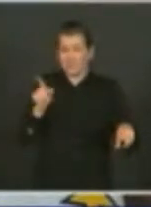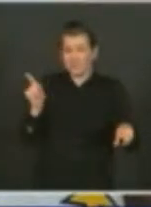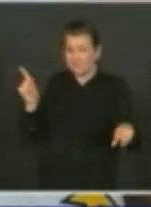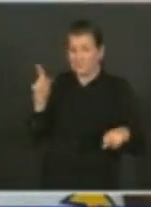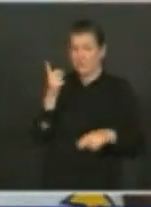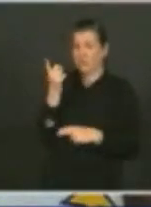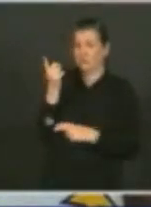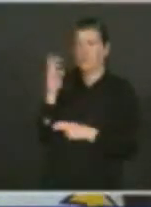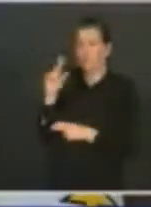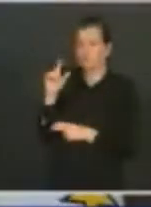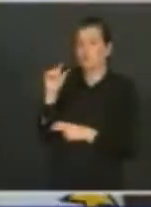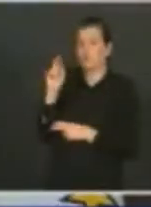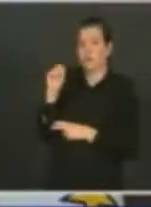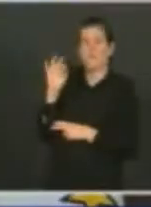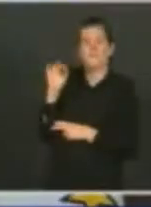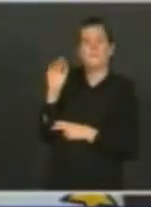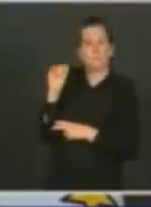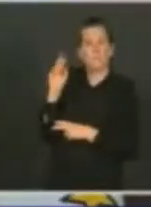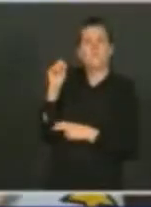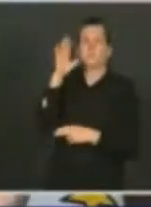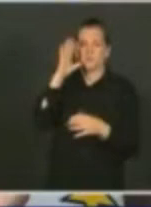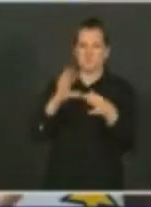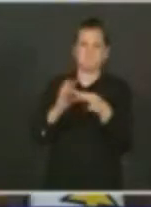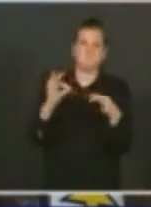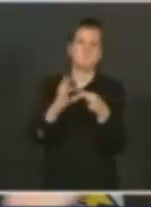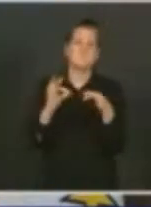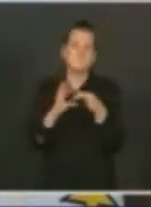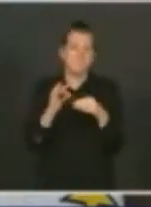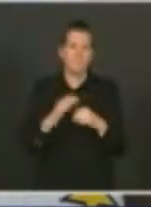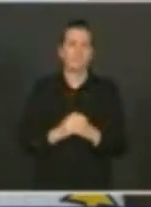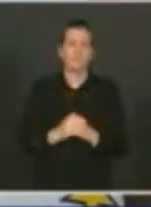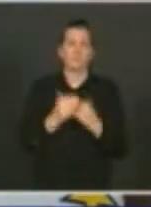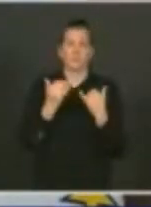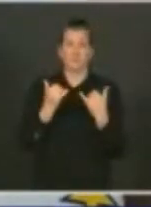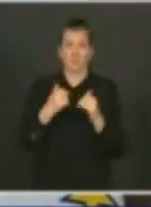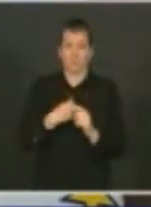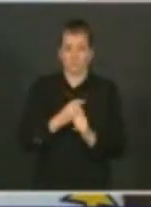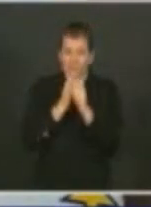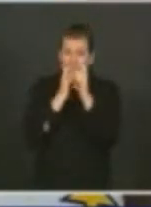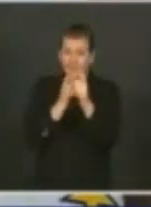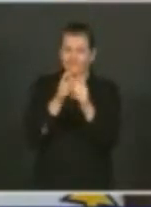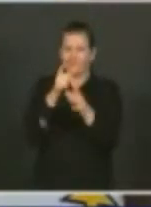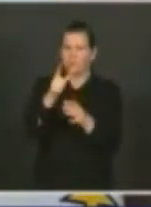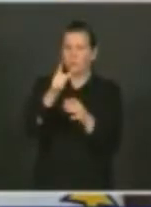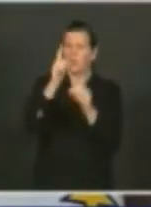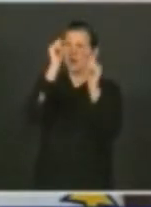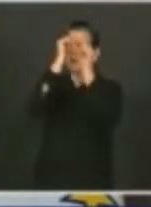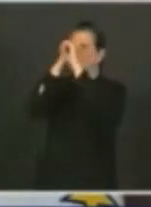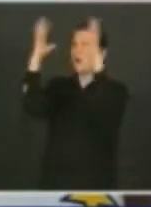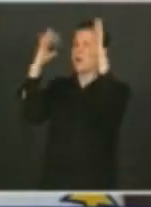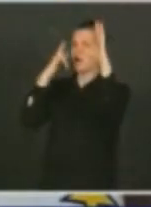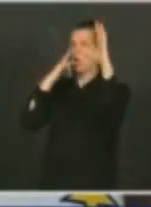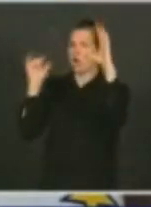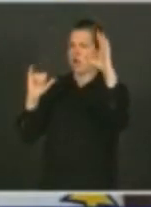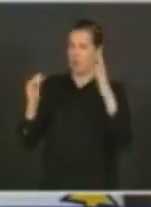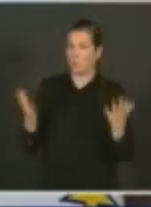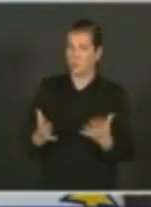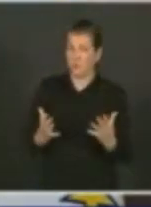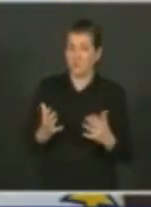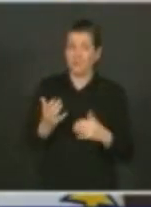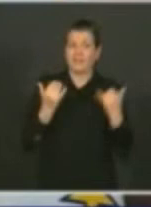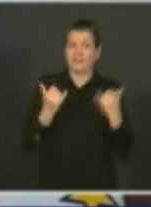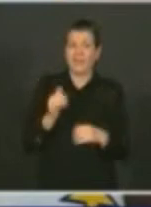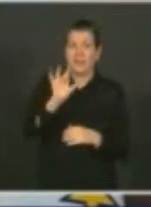a second to give you the big picture of where we are, where we've been, where we are, and where we're going. We currently have 84% of our